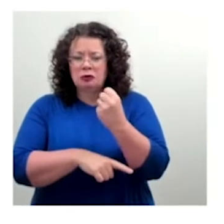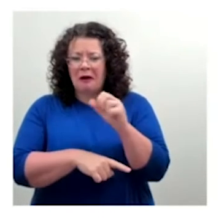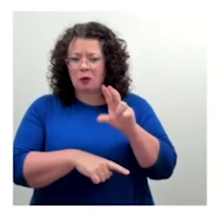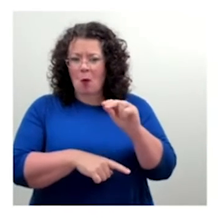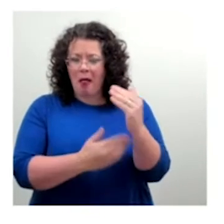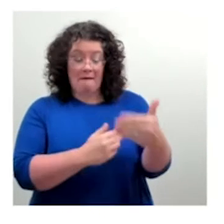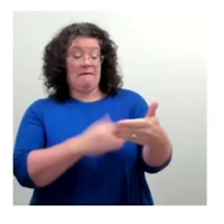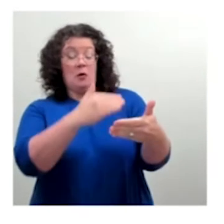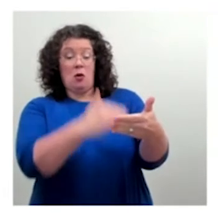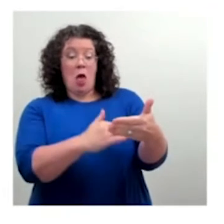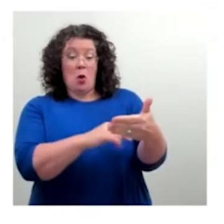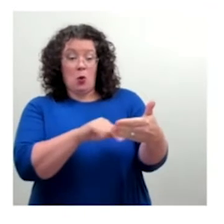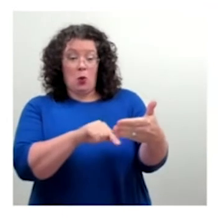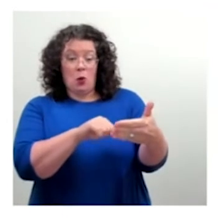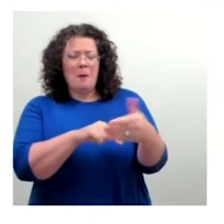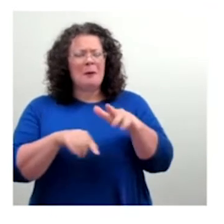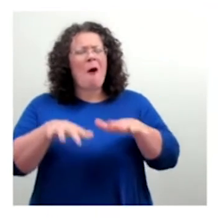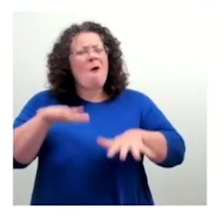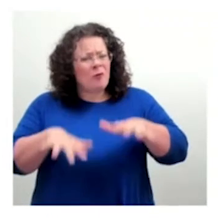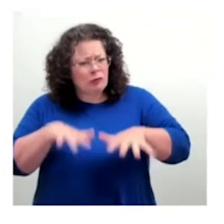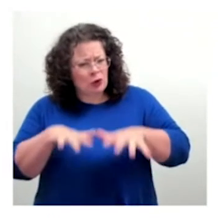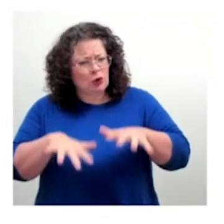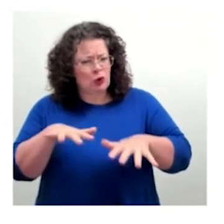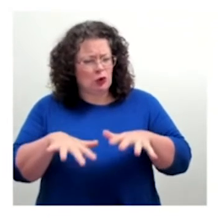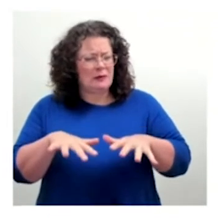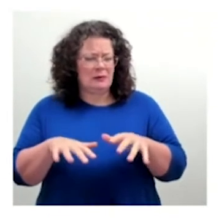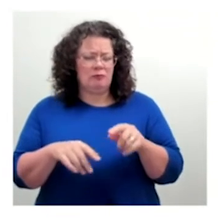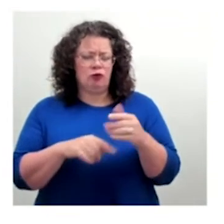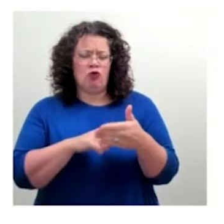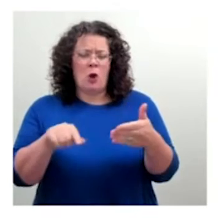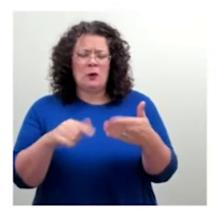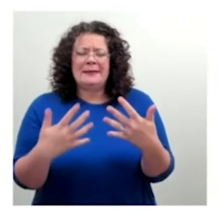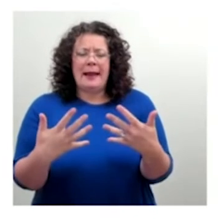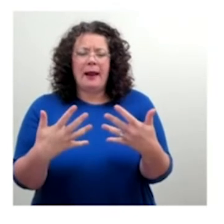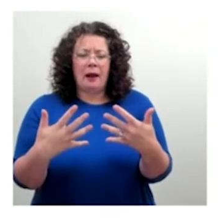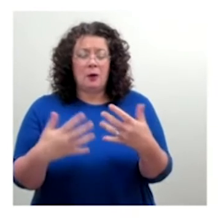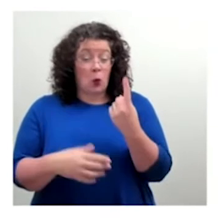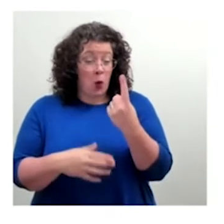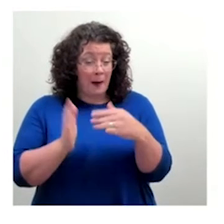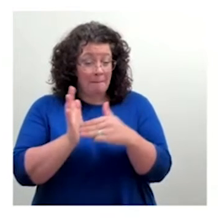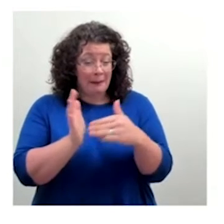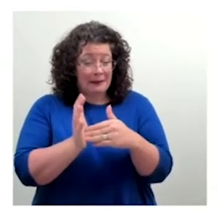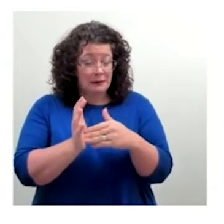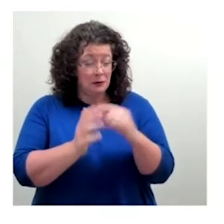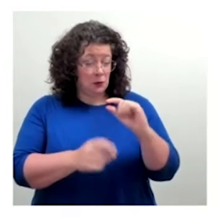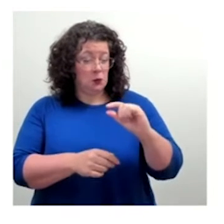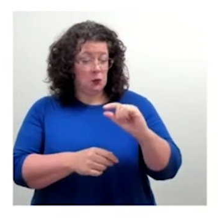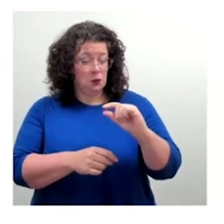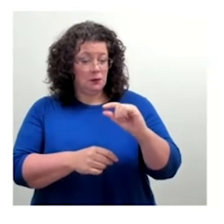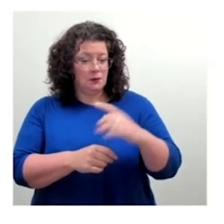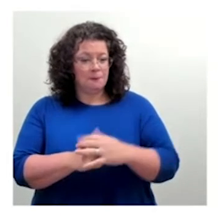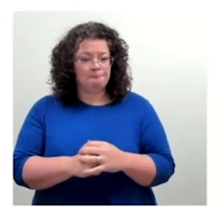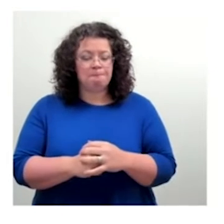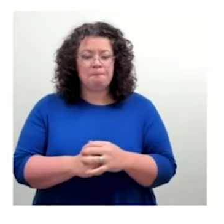charts, because we do it everywhere we go, to see how does the vision ability of the people that I'm talking to in this room compare with the